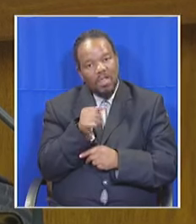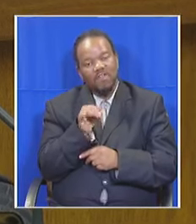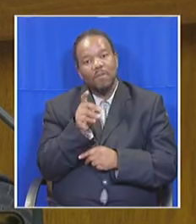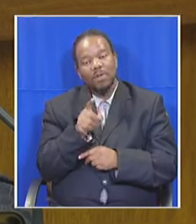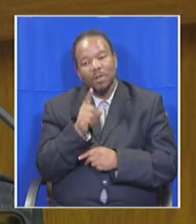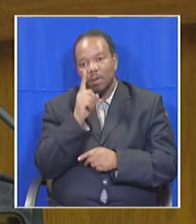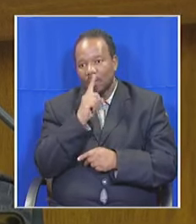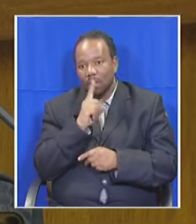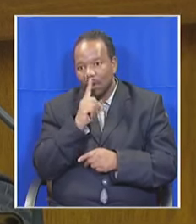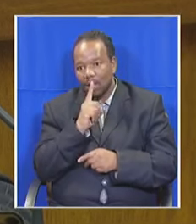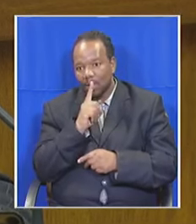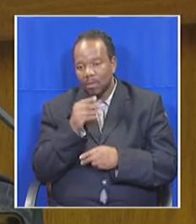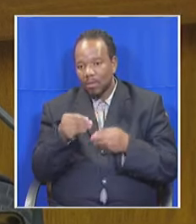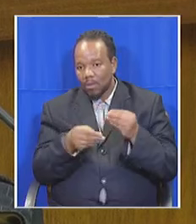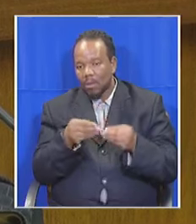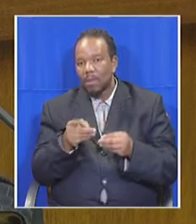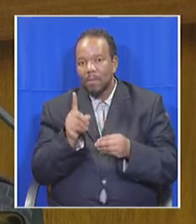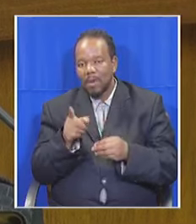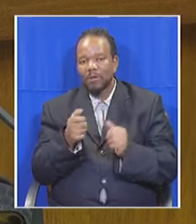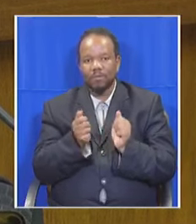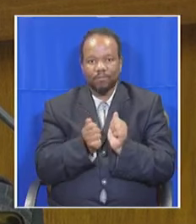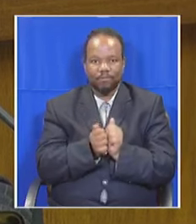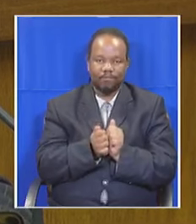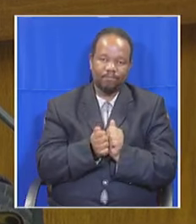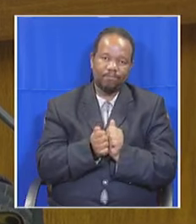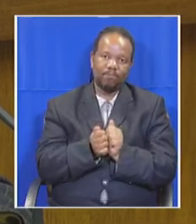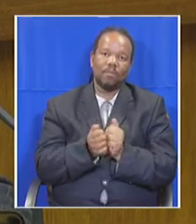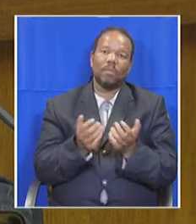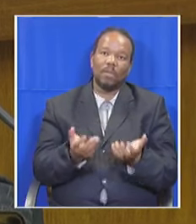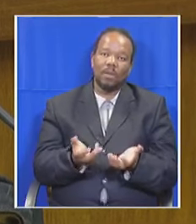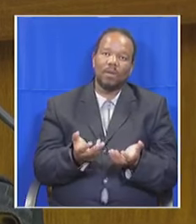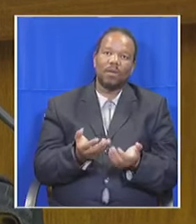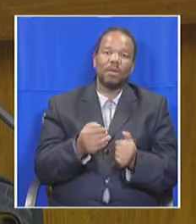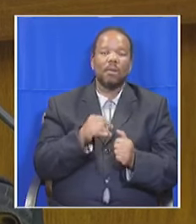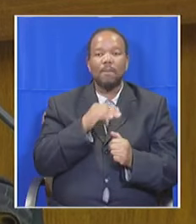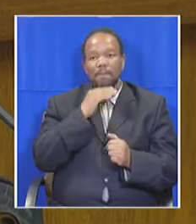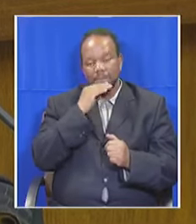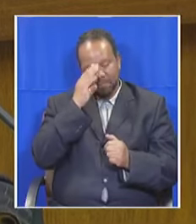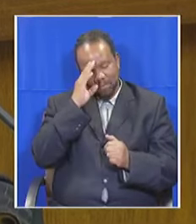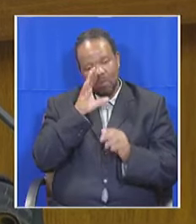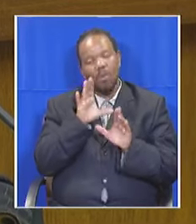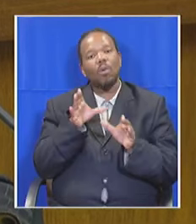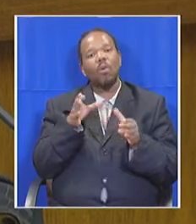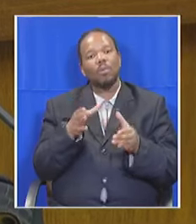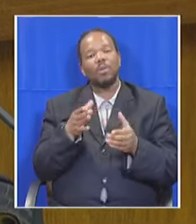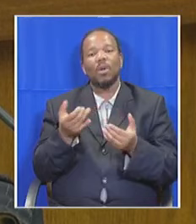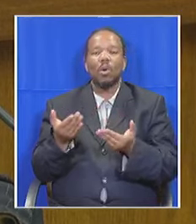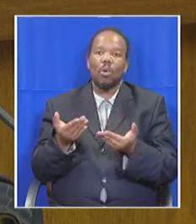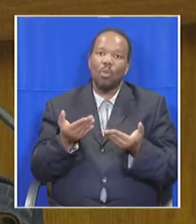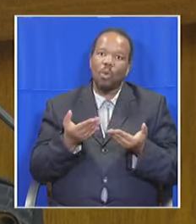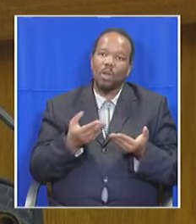disclosure. Although the portfolio committee are welcome to the amendments, members were